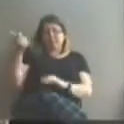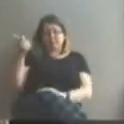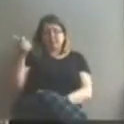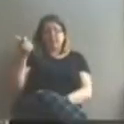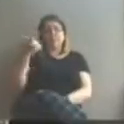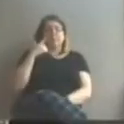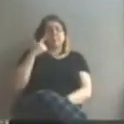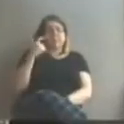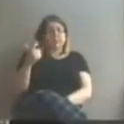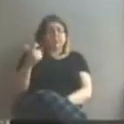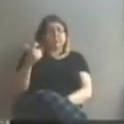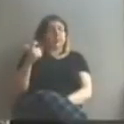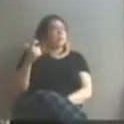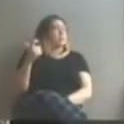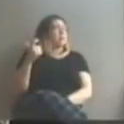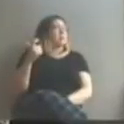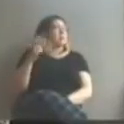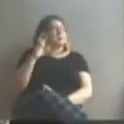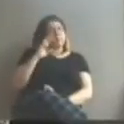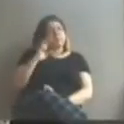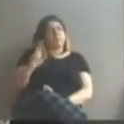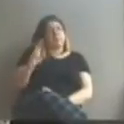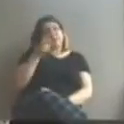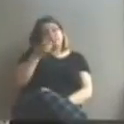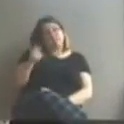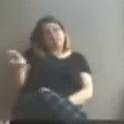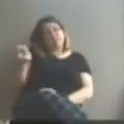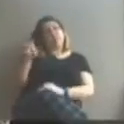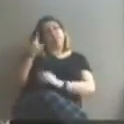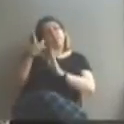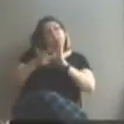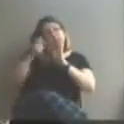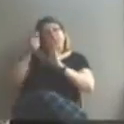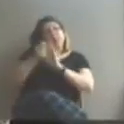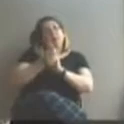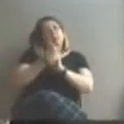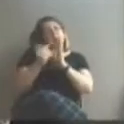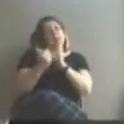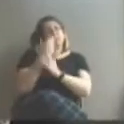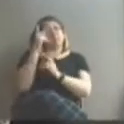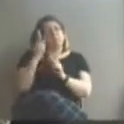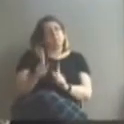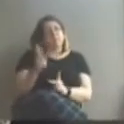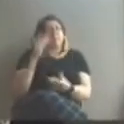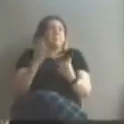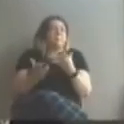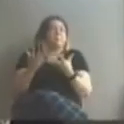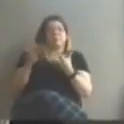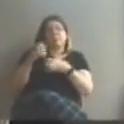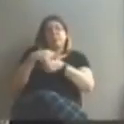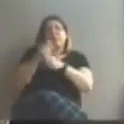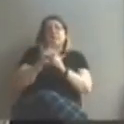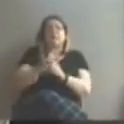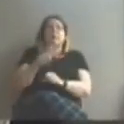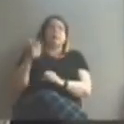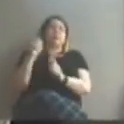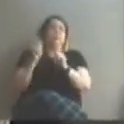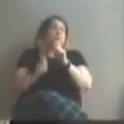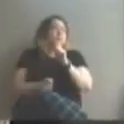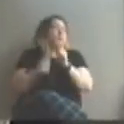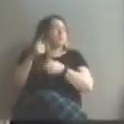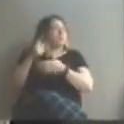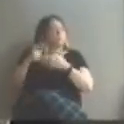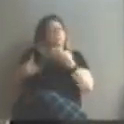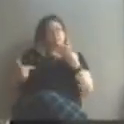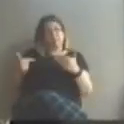right. Because in sort of respect for the transitional period that a new person coming in may want to make additional changes. So what we have